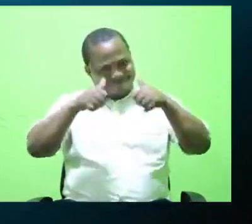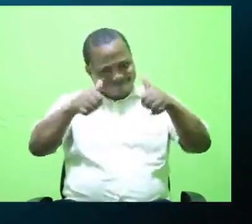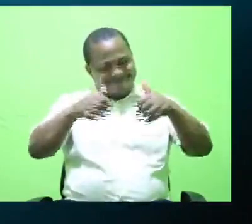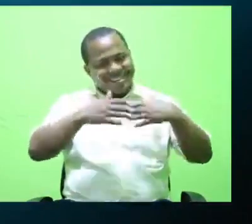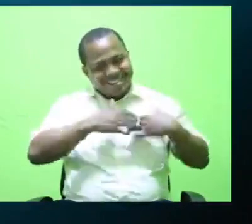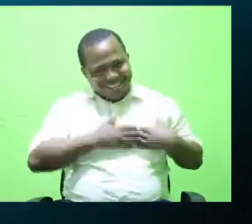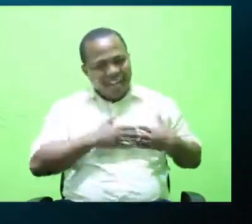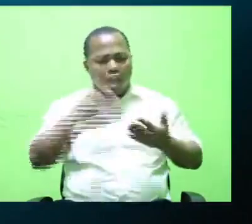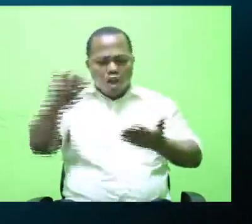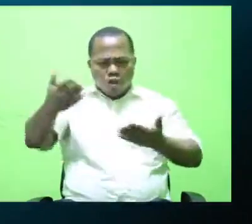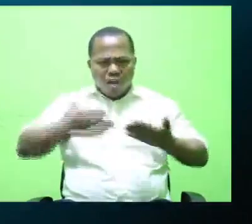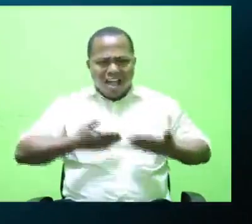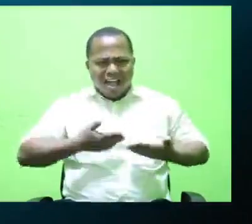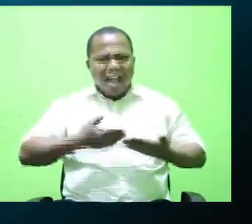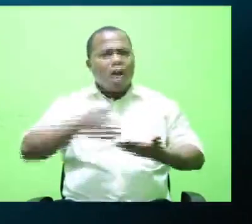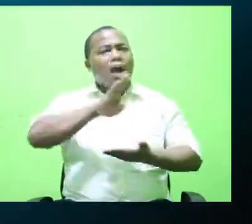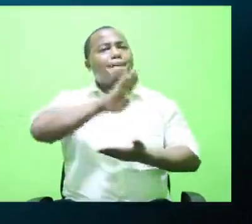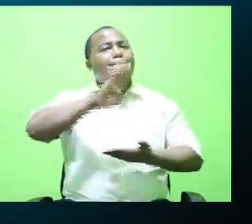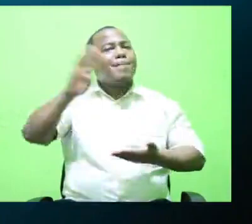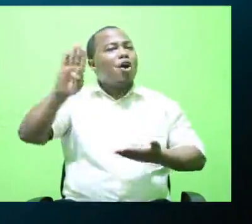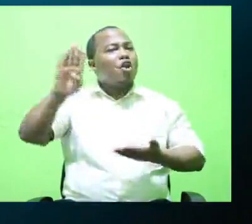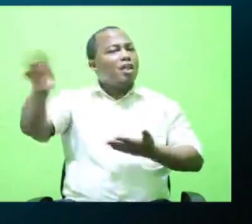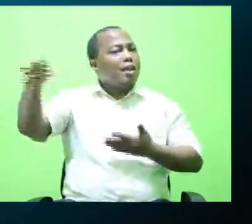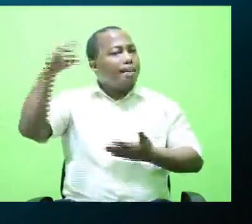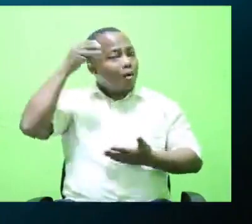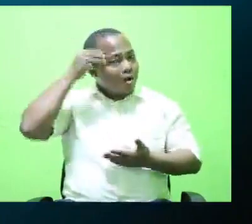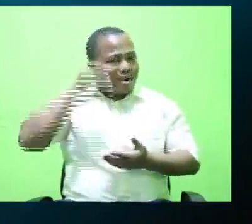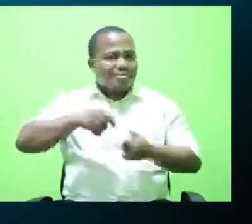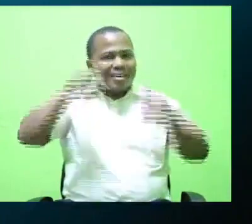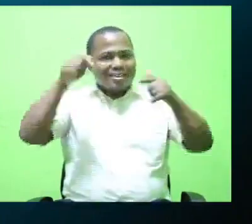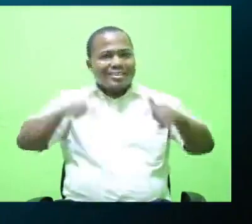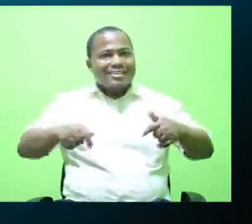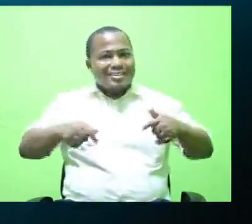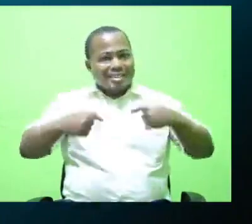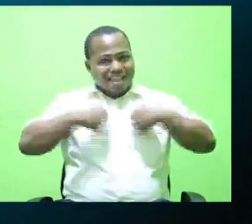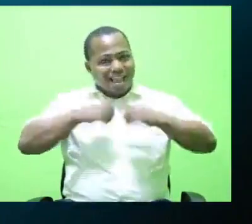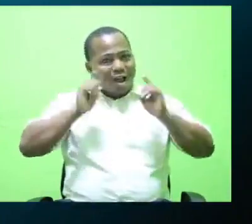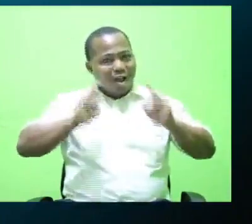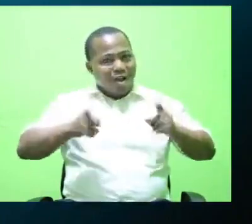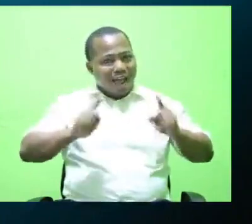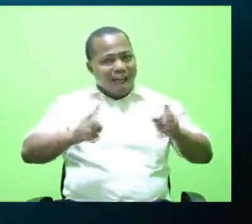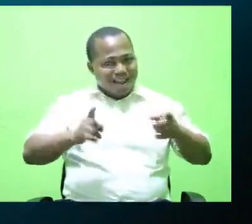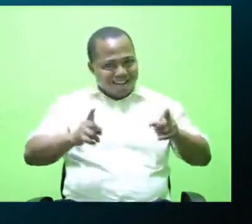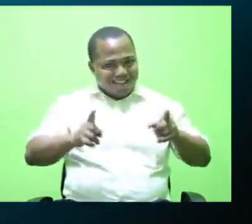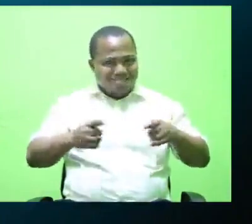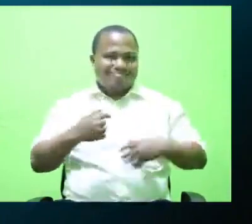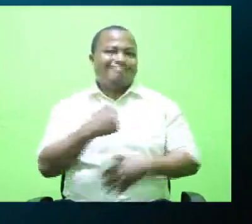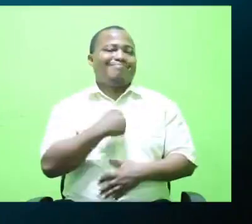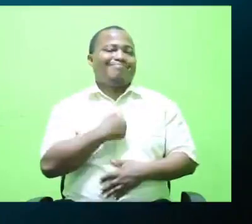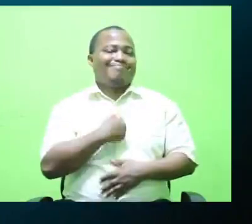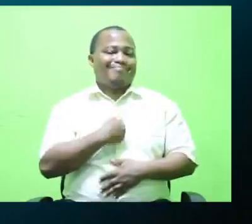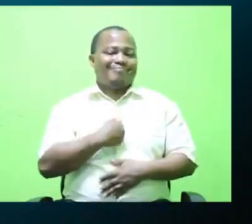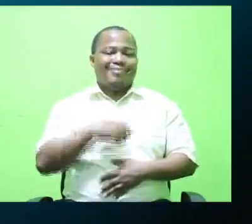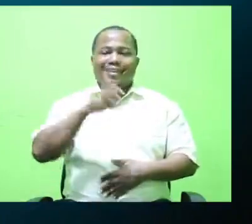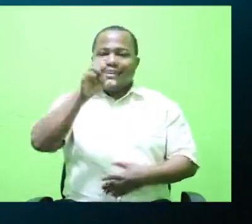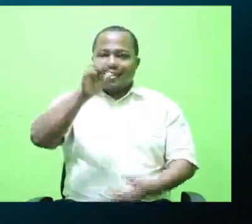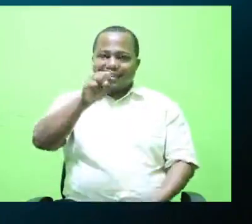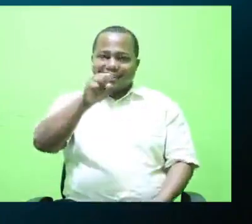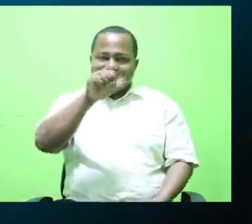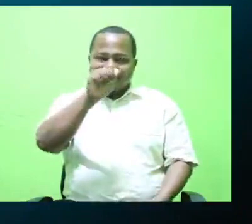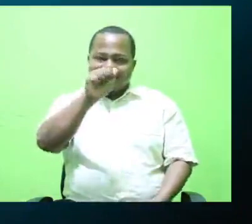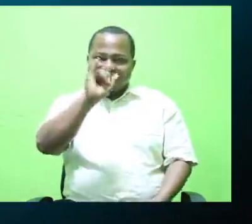you. Welcome to our biology program. It is presented by your lovely teacher,